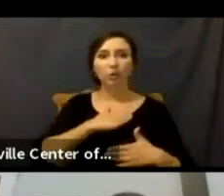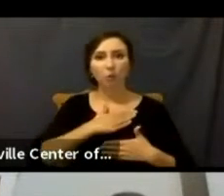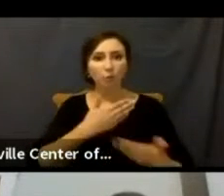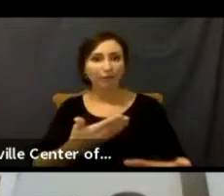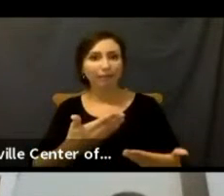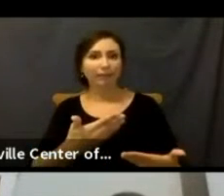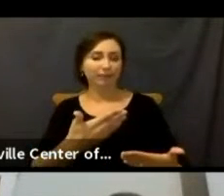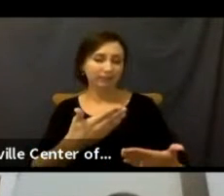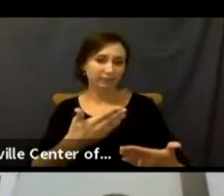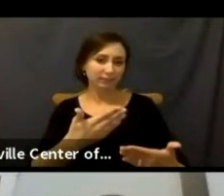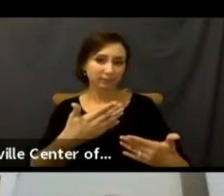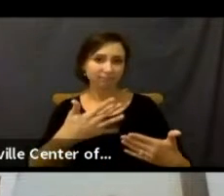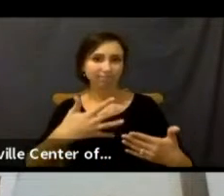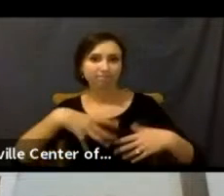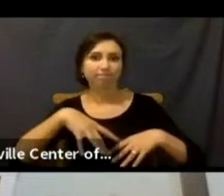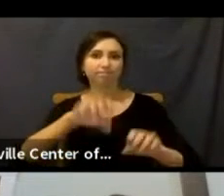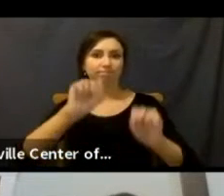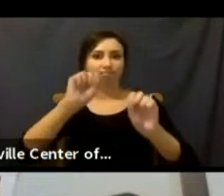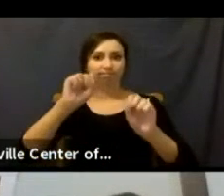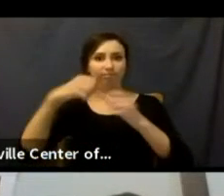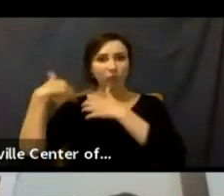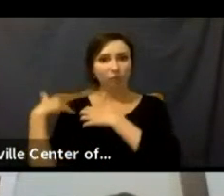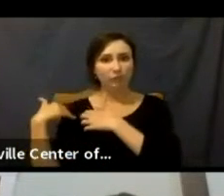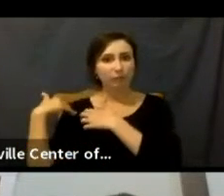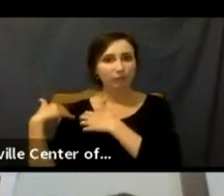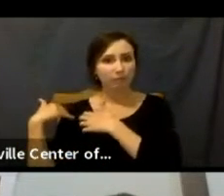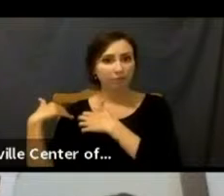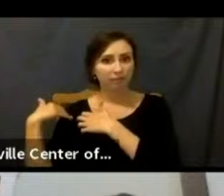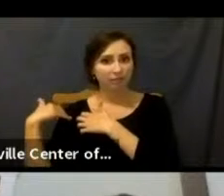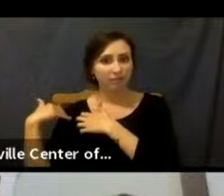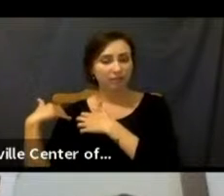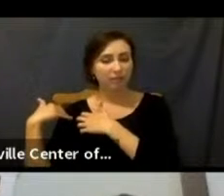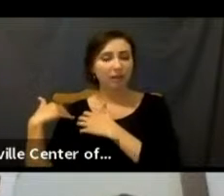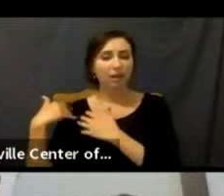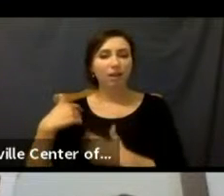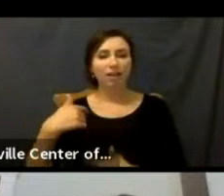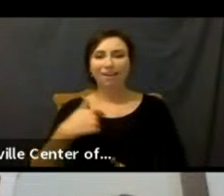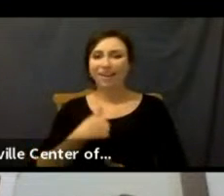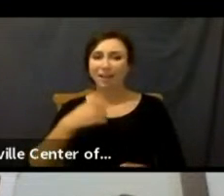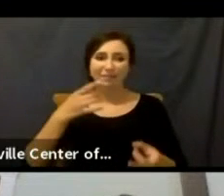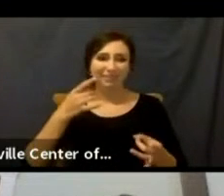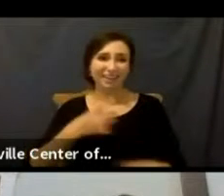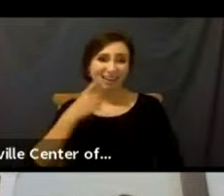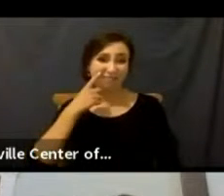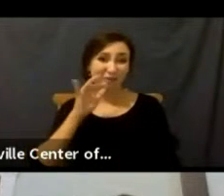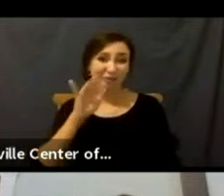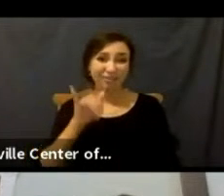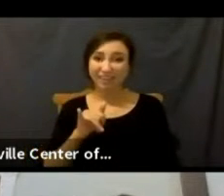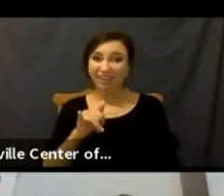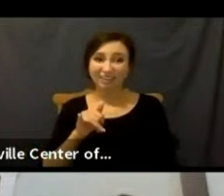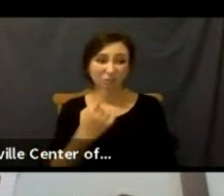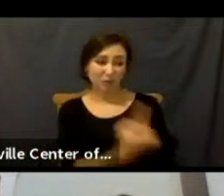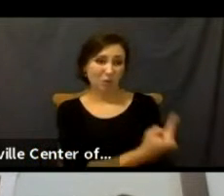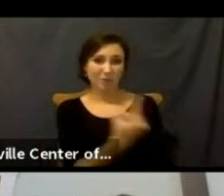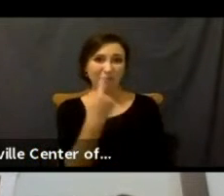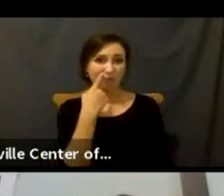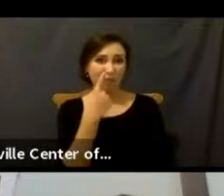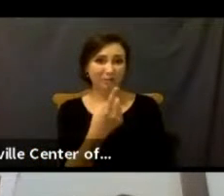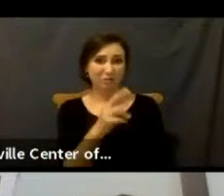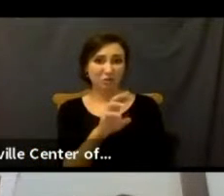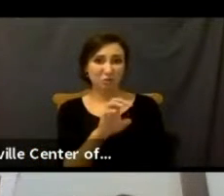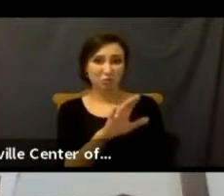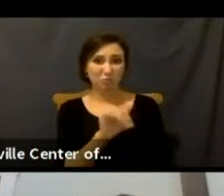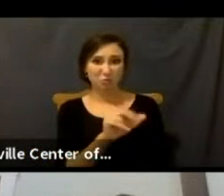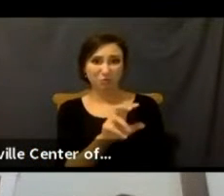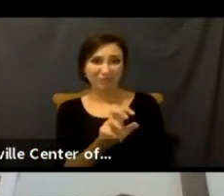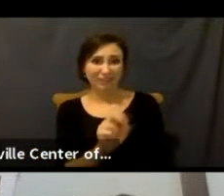take that responsibility. But I hate that to all be on Dr. Buchanan's shoulders